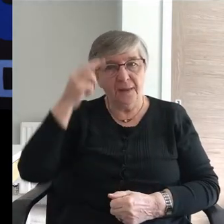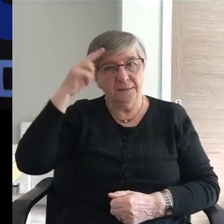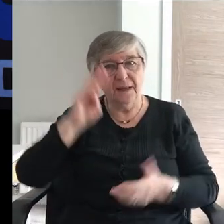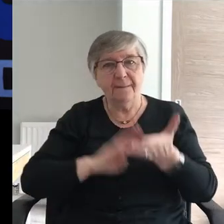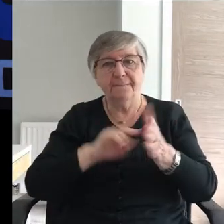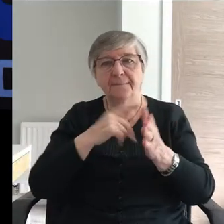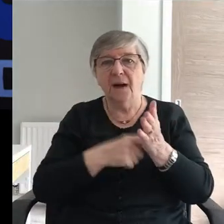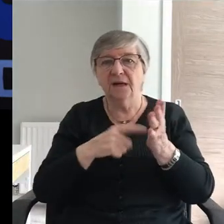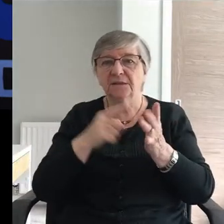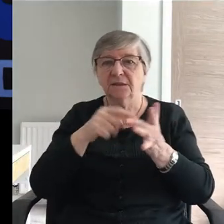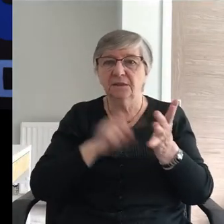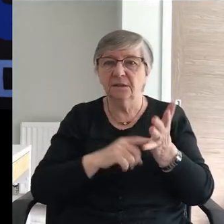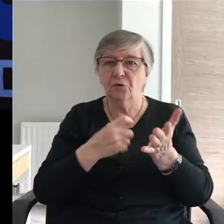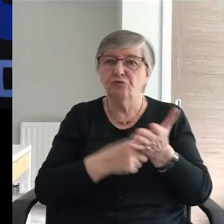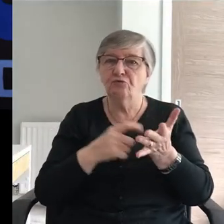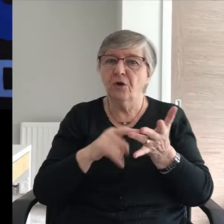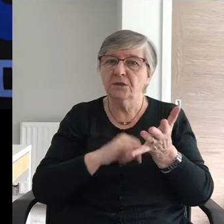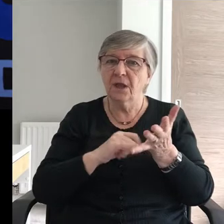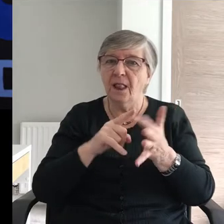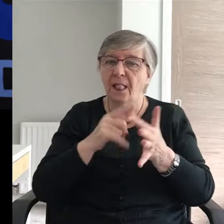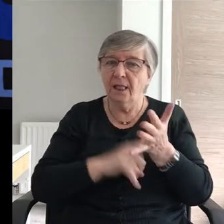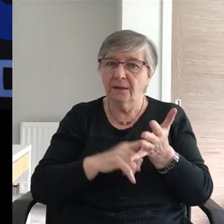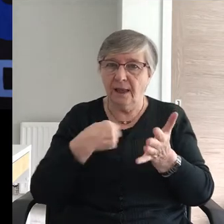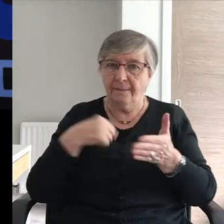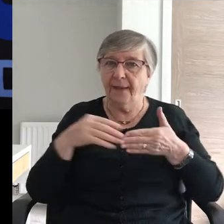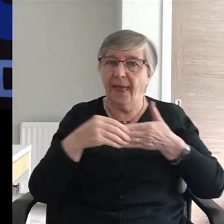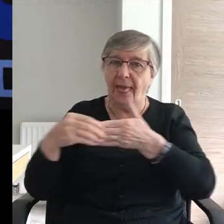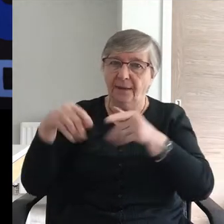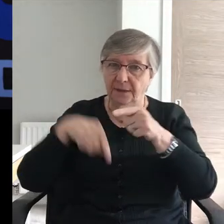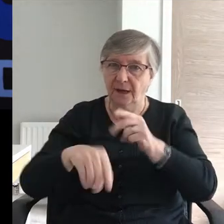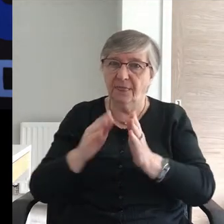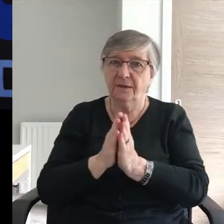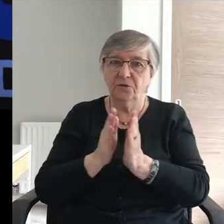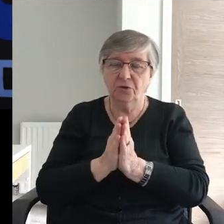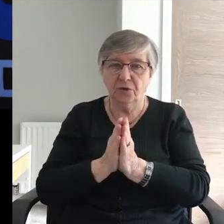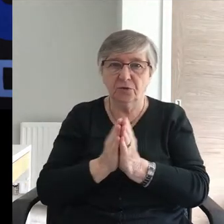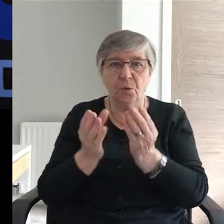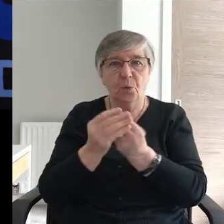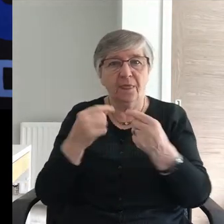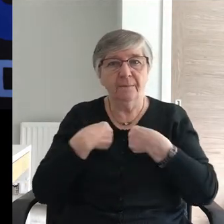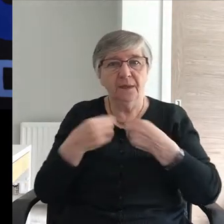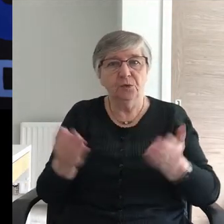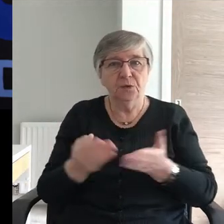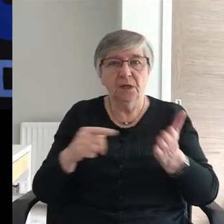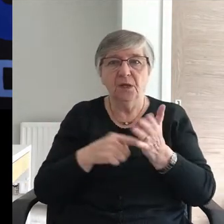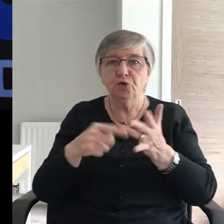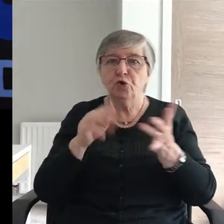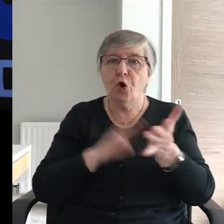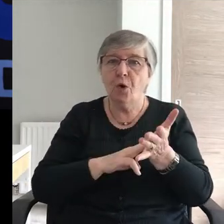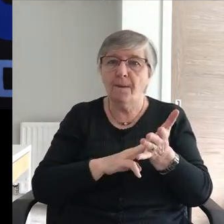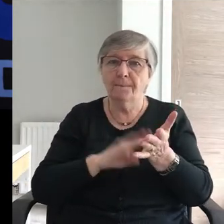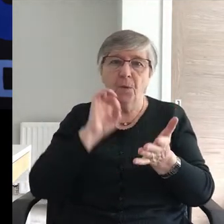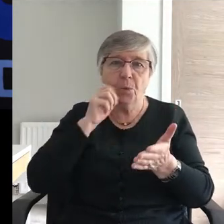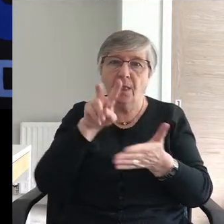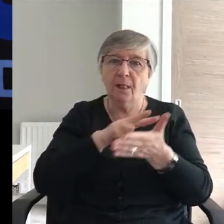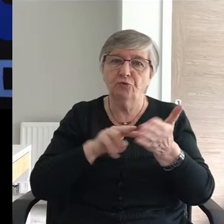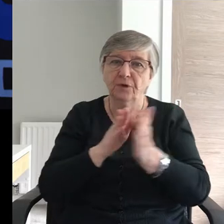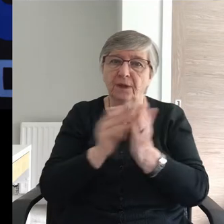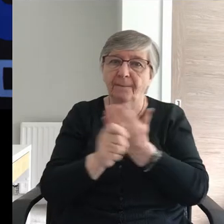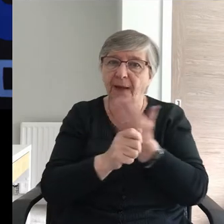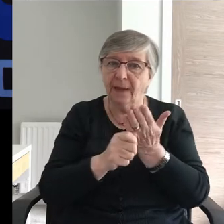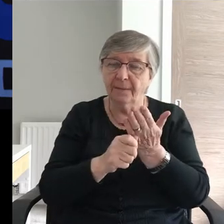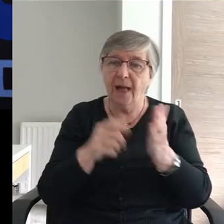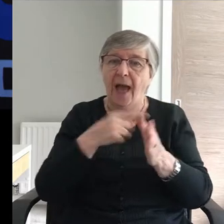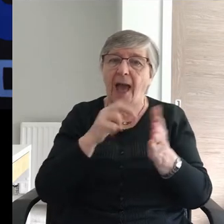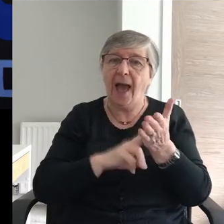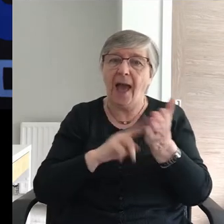June. I'm Martin Russell, one of the elders of the church, and joining me today will be Tom Ogilvy, who'll be doing the reading, Anne Collard taking